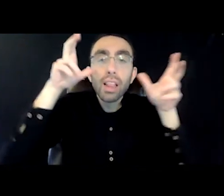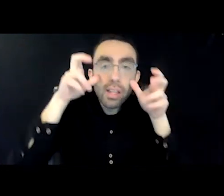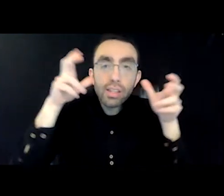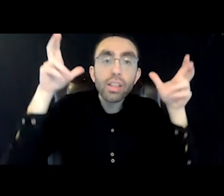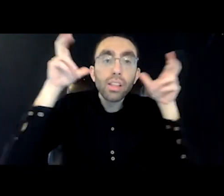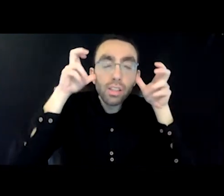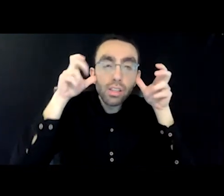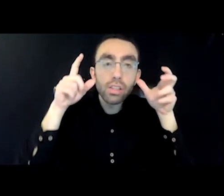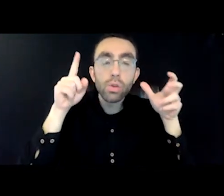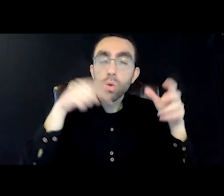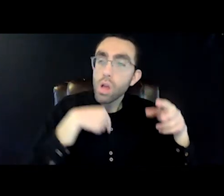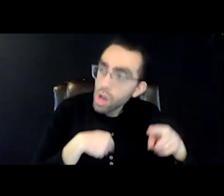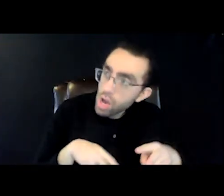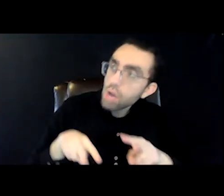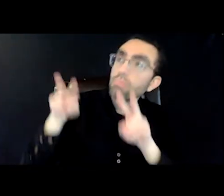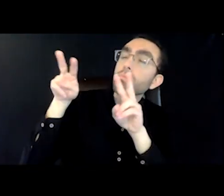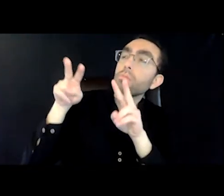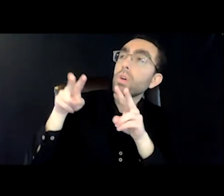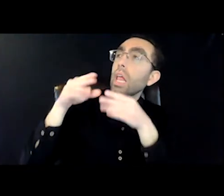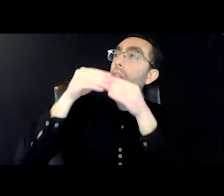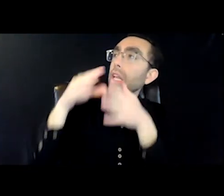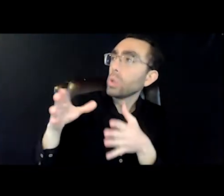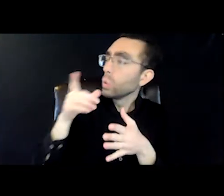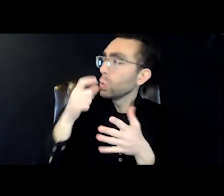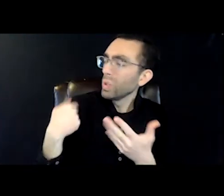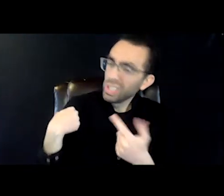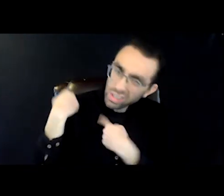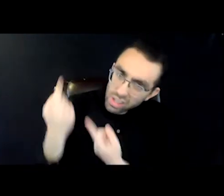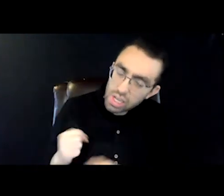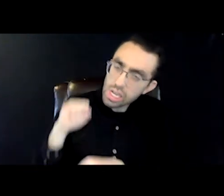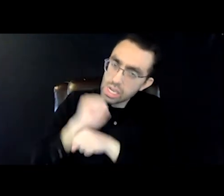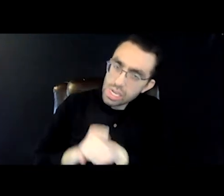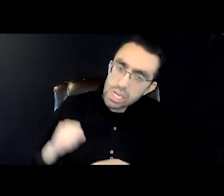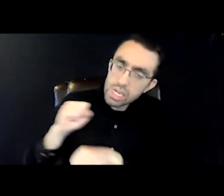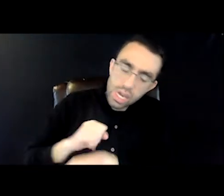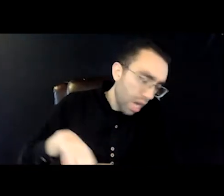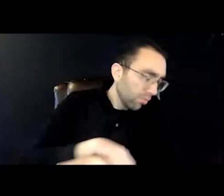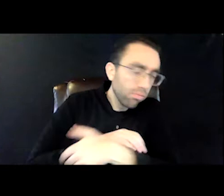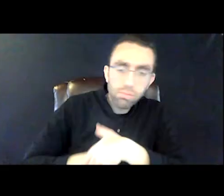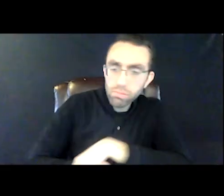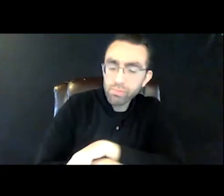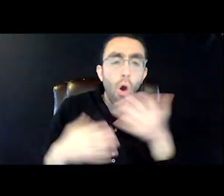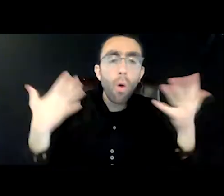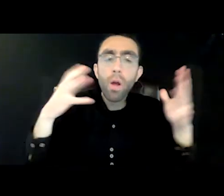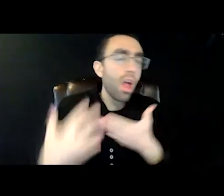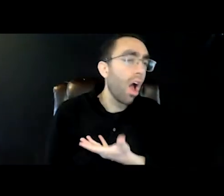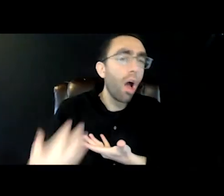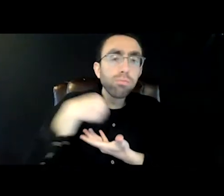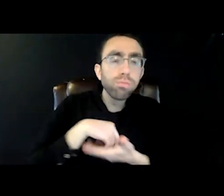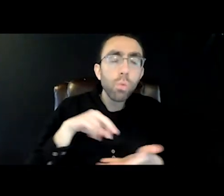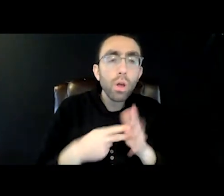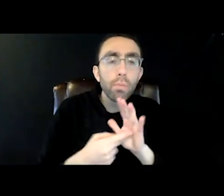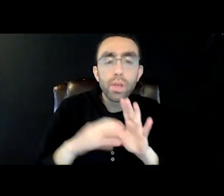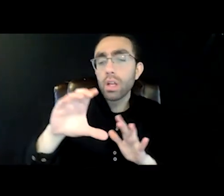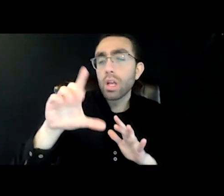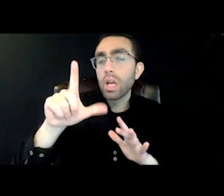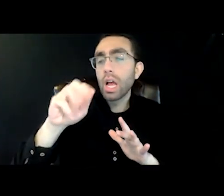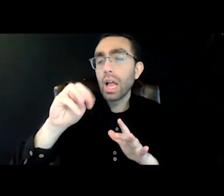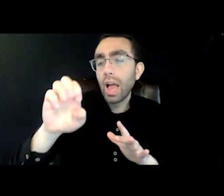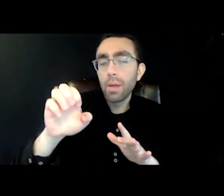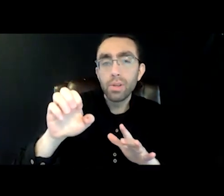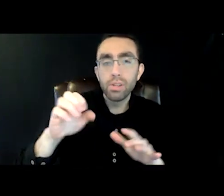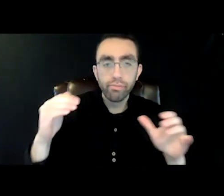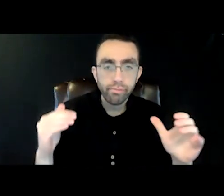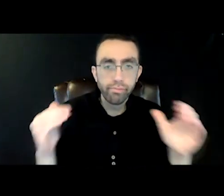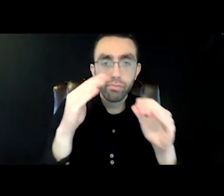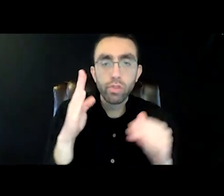turning towards the leadership of those who have already been embodying these practices of what a climate just future could look like is the